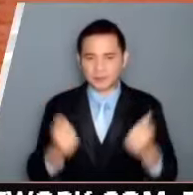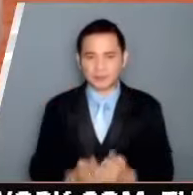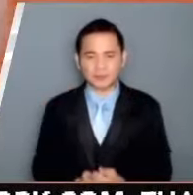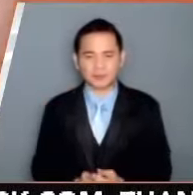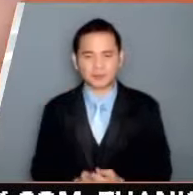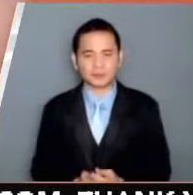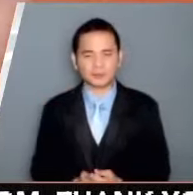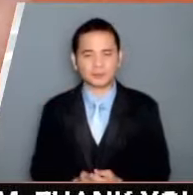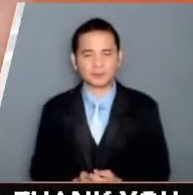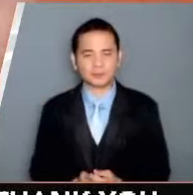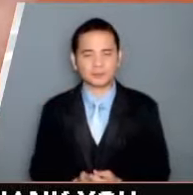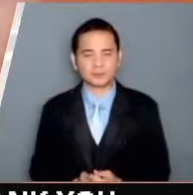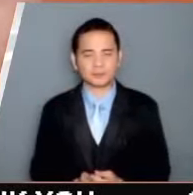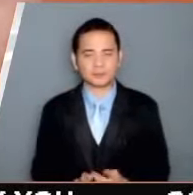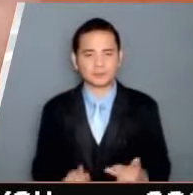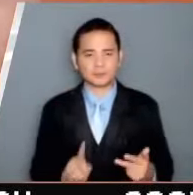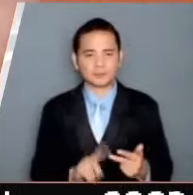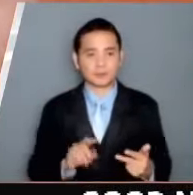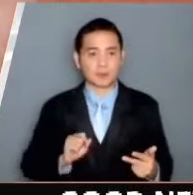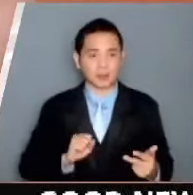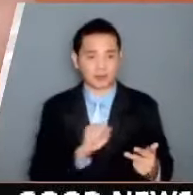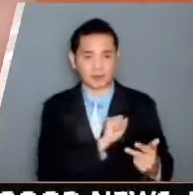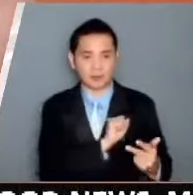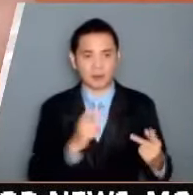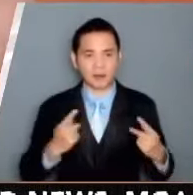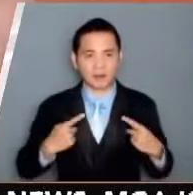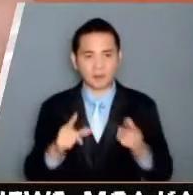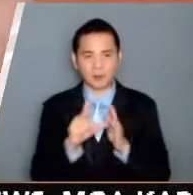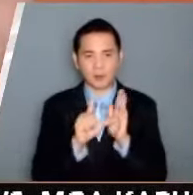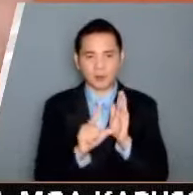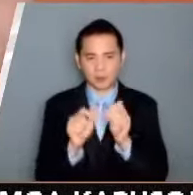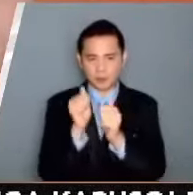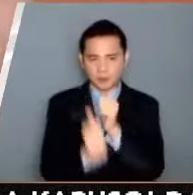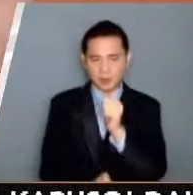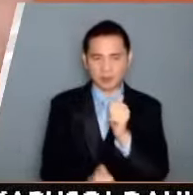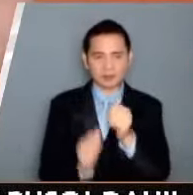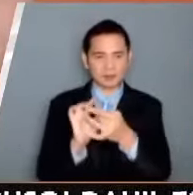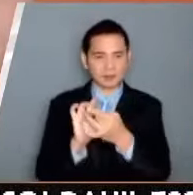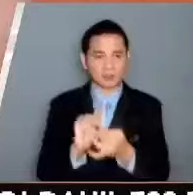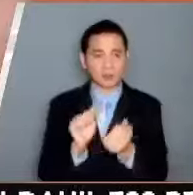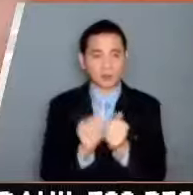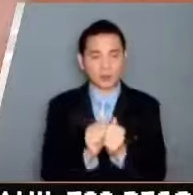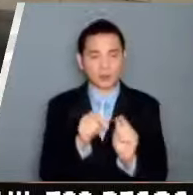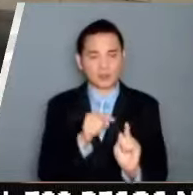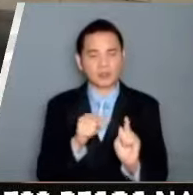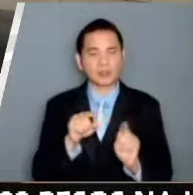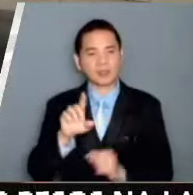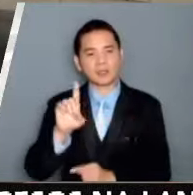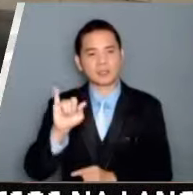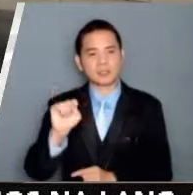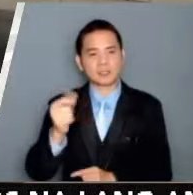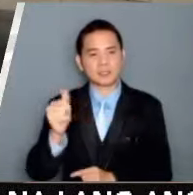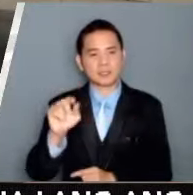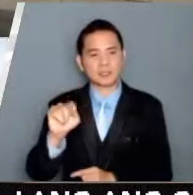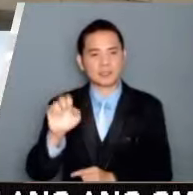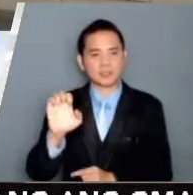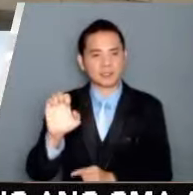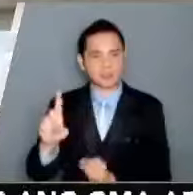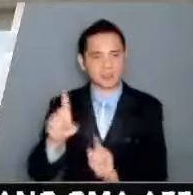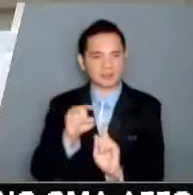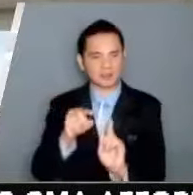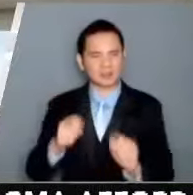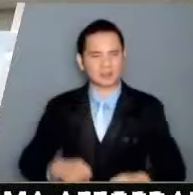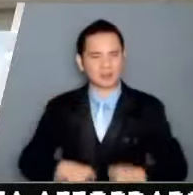sa Kamara, may inihain ng panukala para magkaroon na ng designated survivors sa Pilipinas. Sa ilalim ng panukala, may tatlong sitwasyon kung